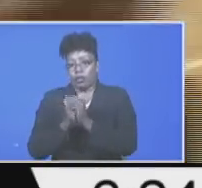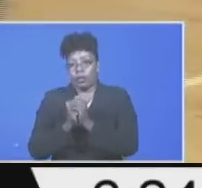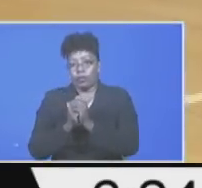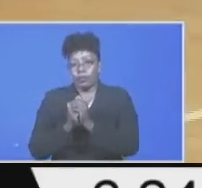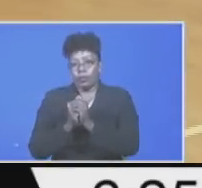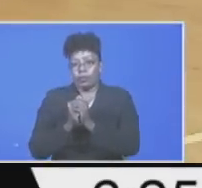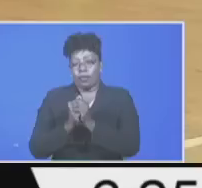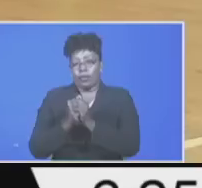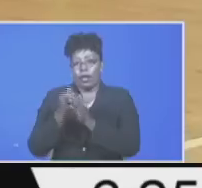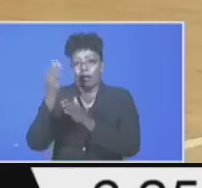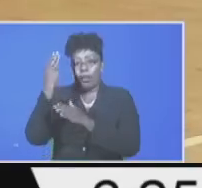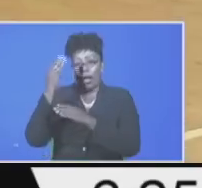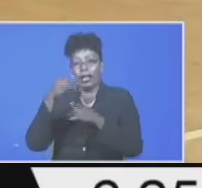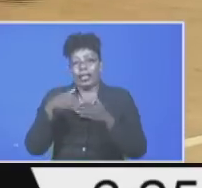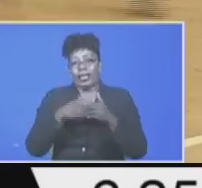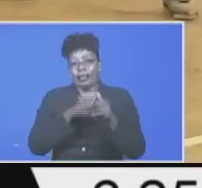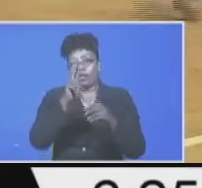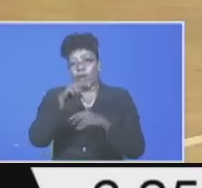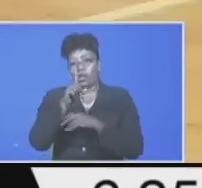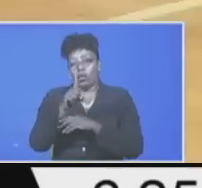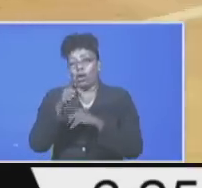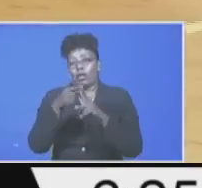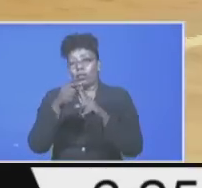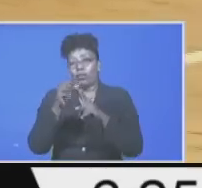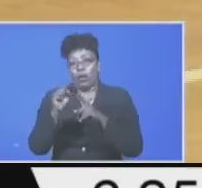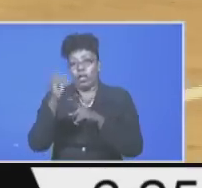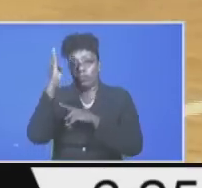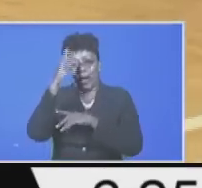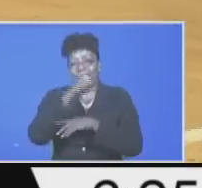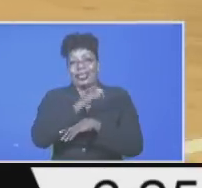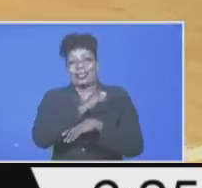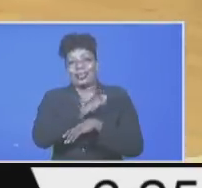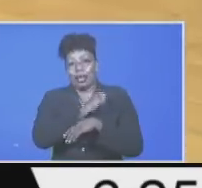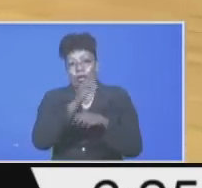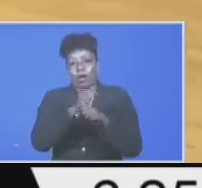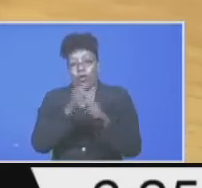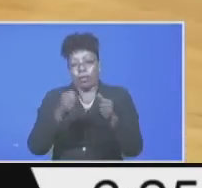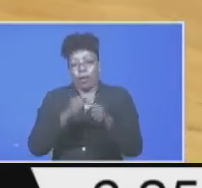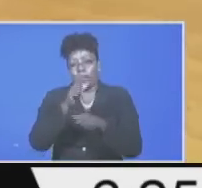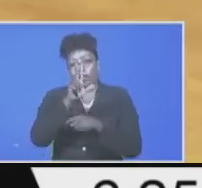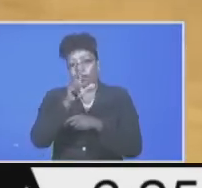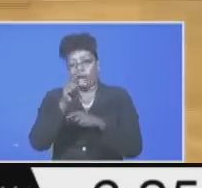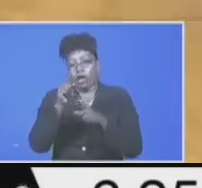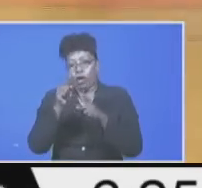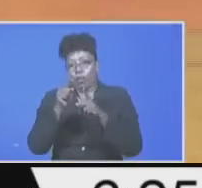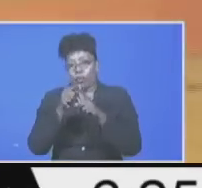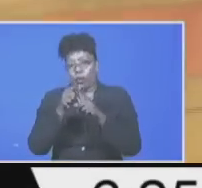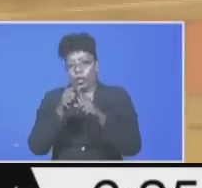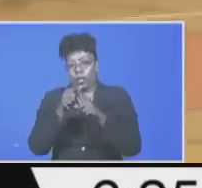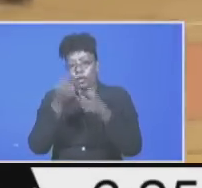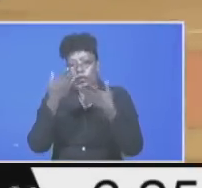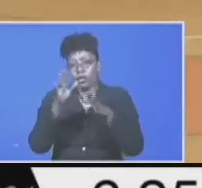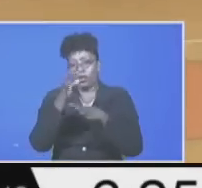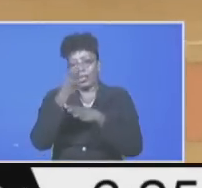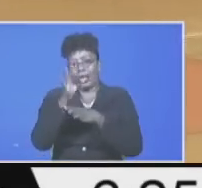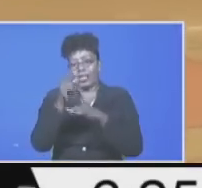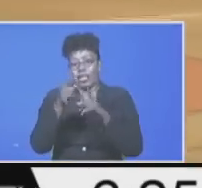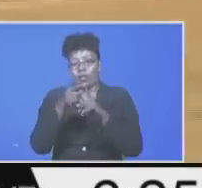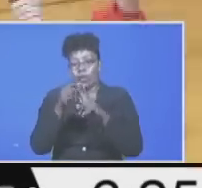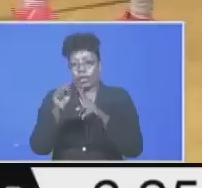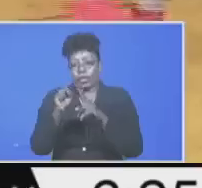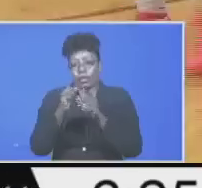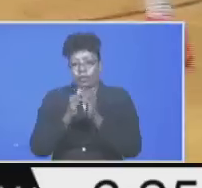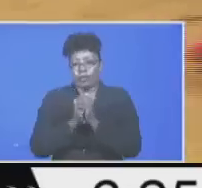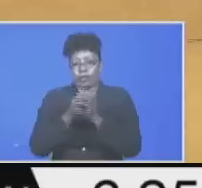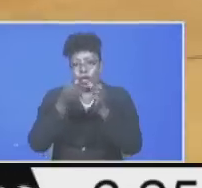the victors with 21 points. Brian Tucker Bain was hot from behind the three-point arc. He finished up with 19 points.